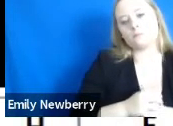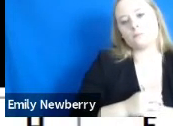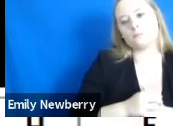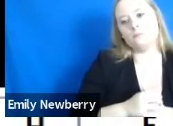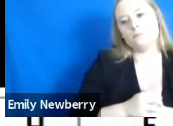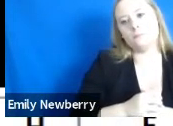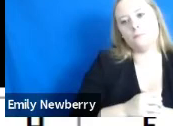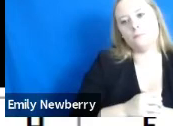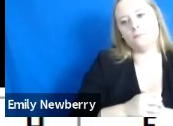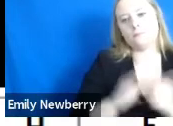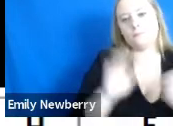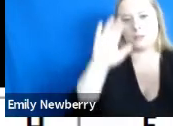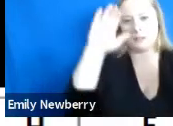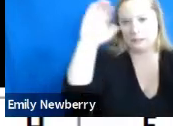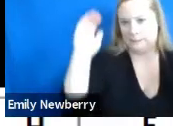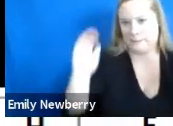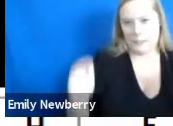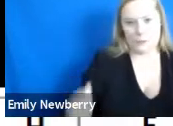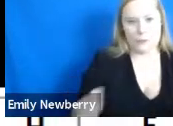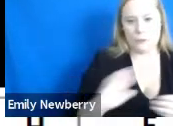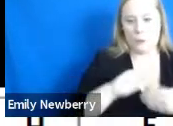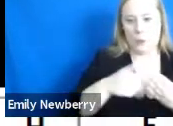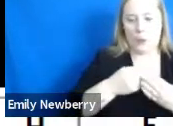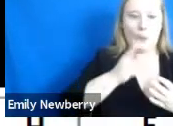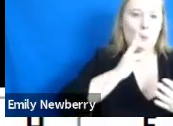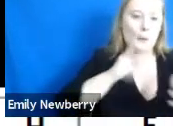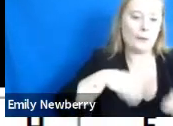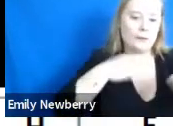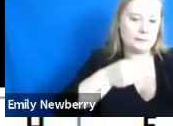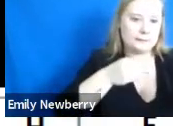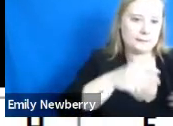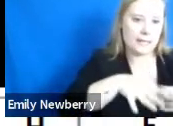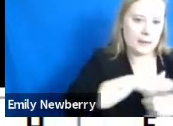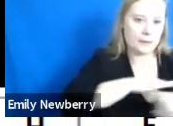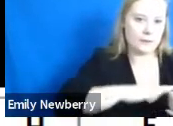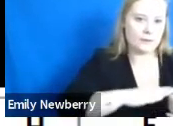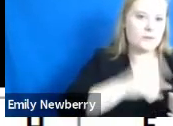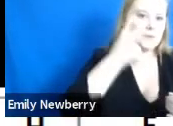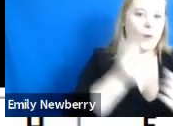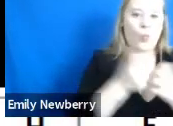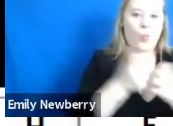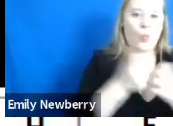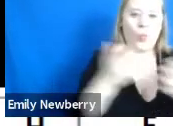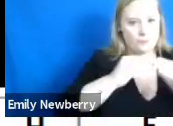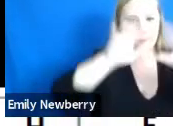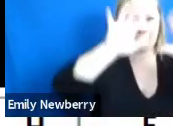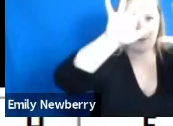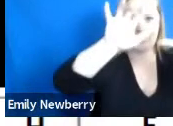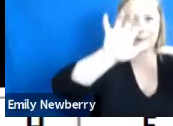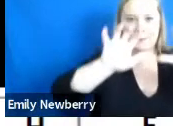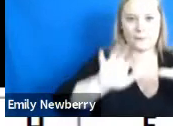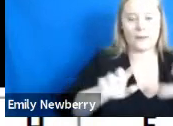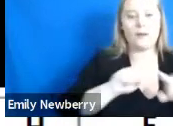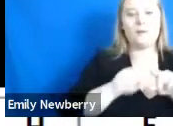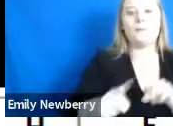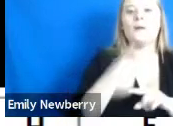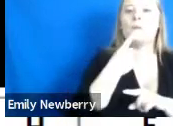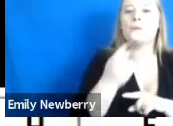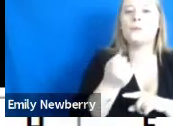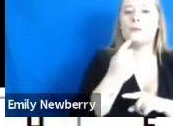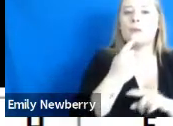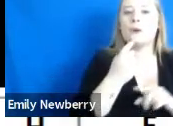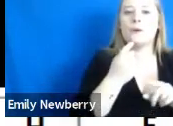we compared all the irrigation ditch sites. You see a lot of numbers here, but the red blocks shows